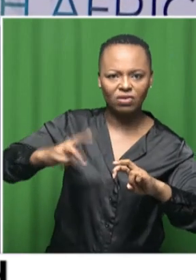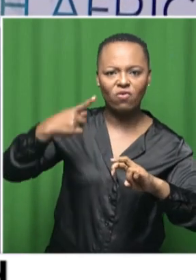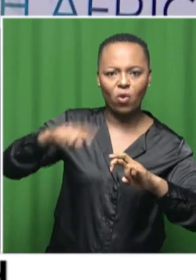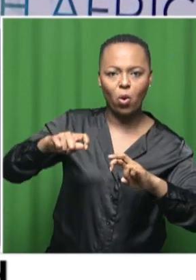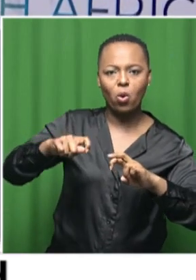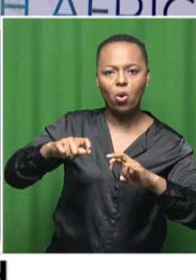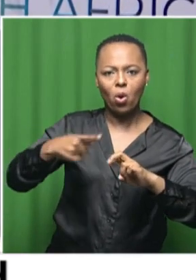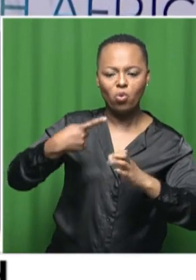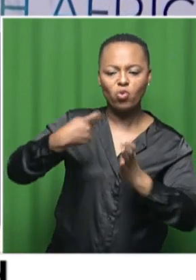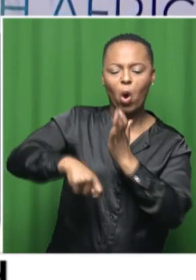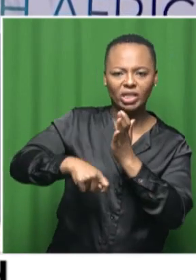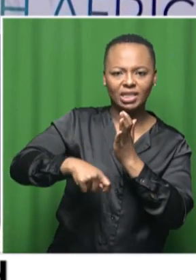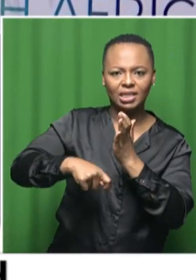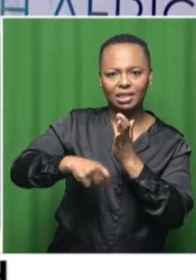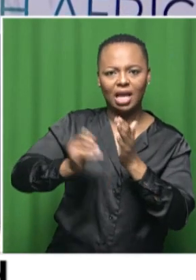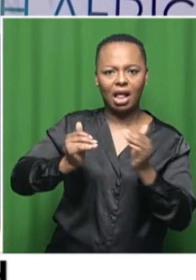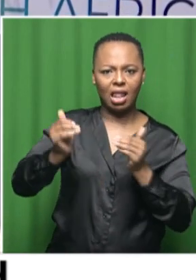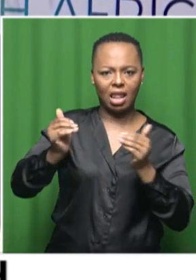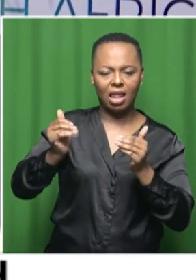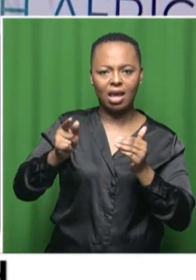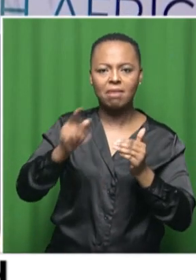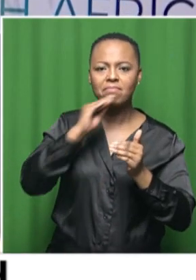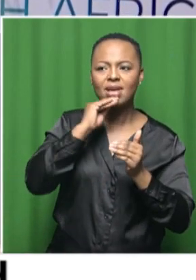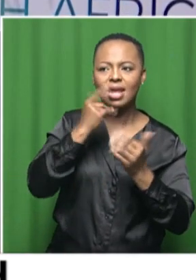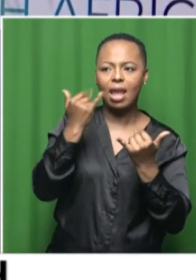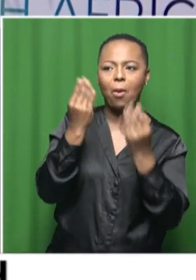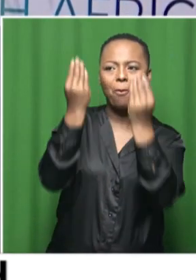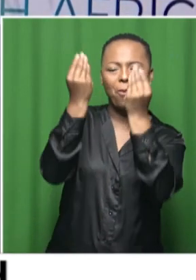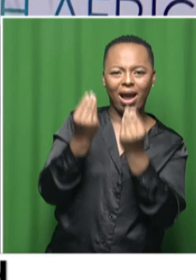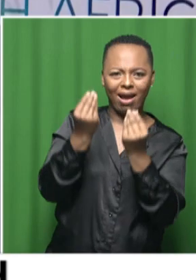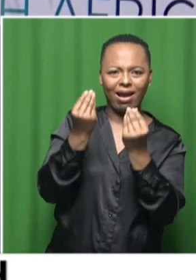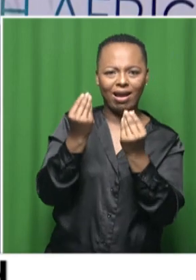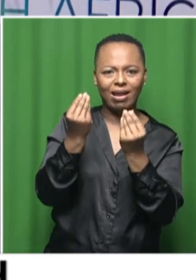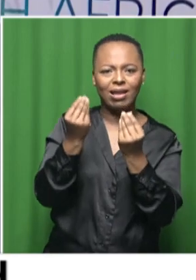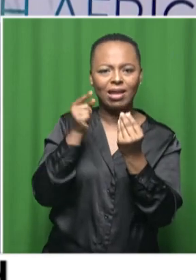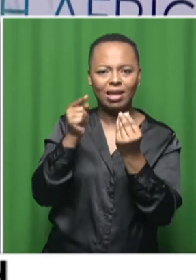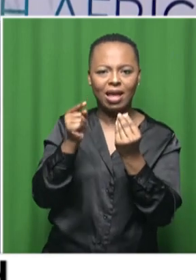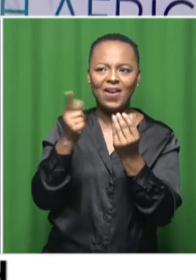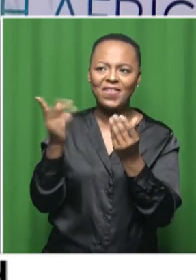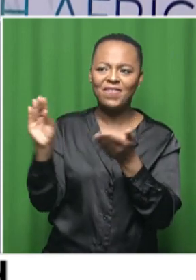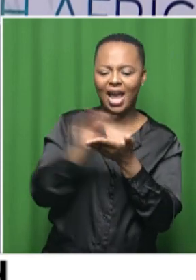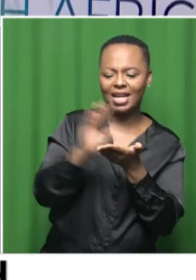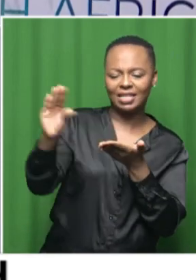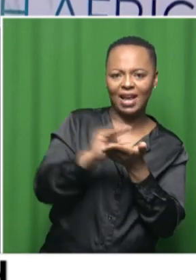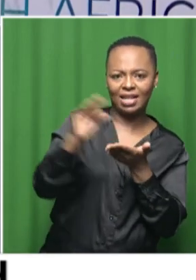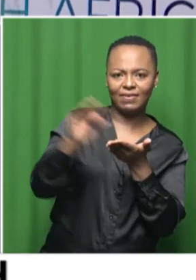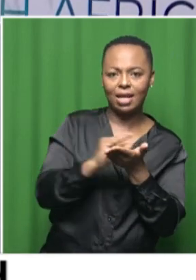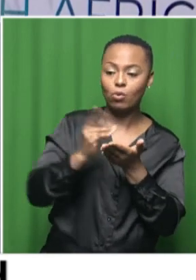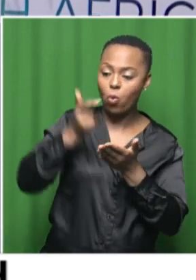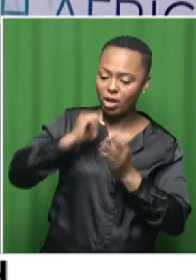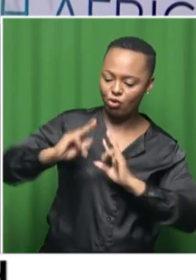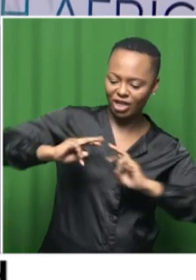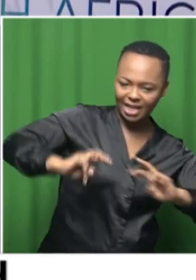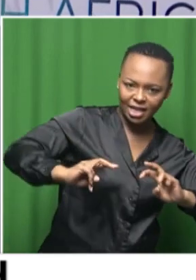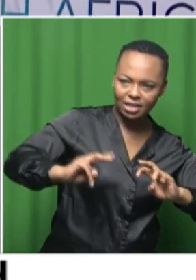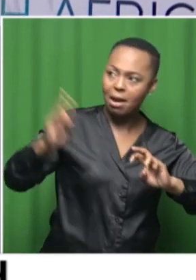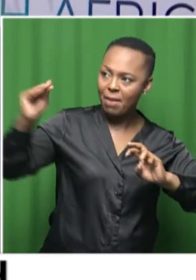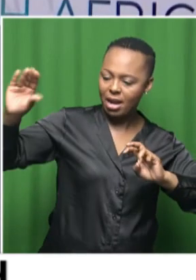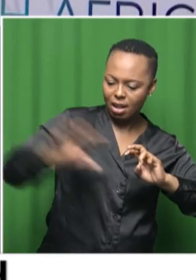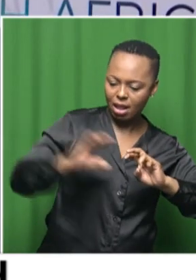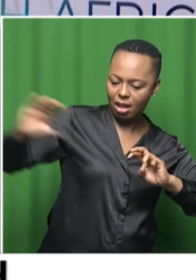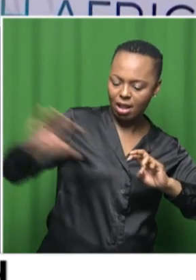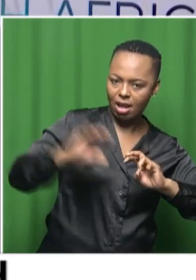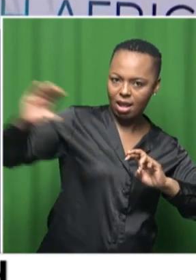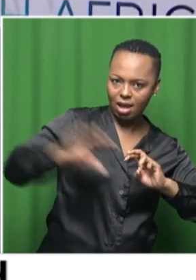curve, it's a considerable amount of financing. So it is important that we look to partner